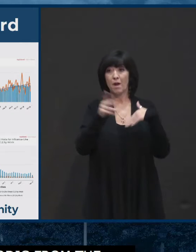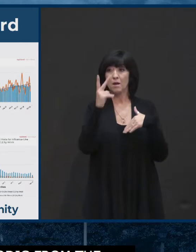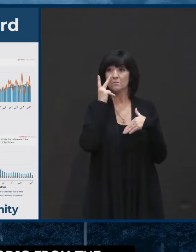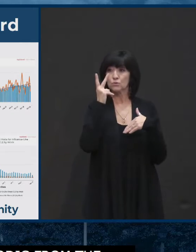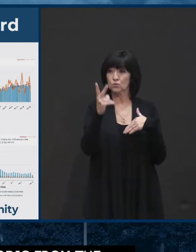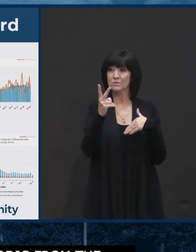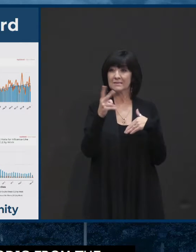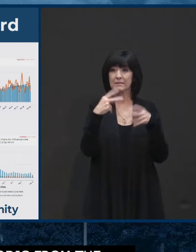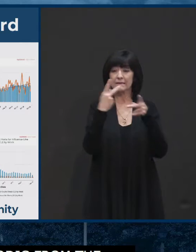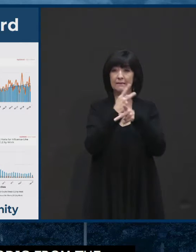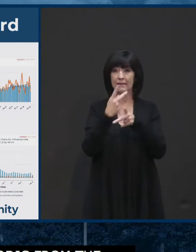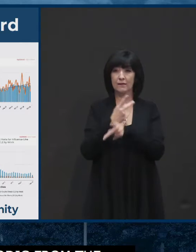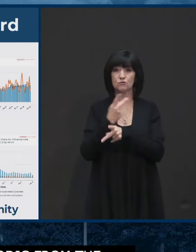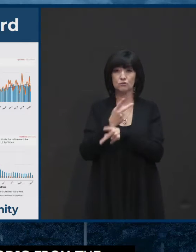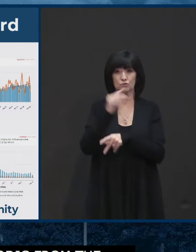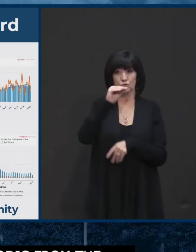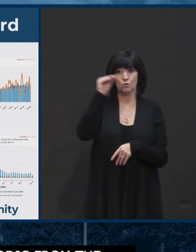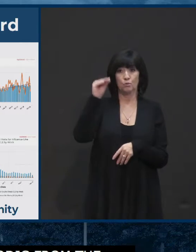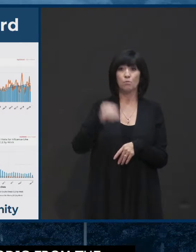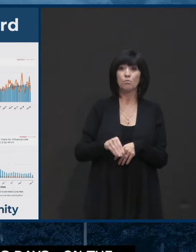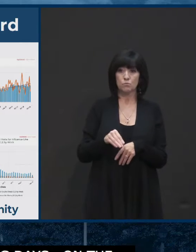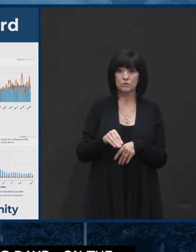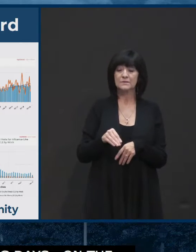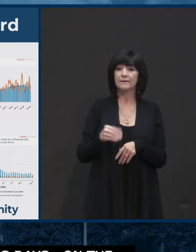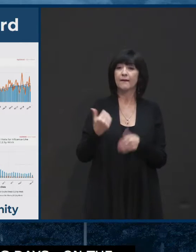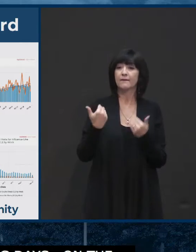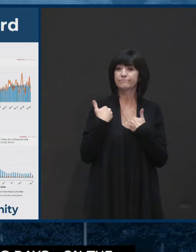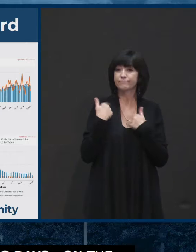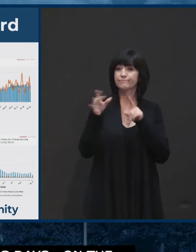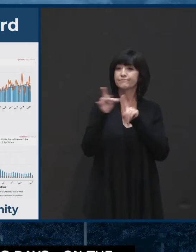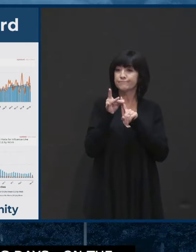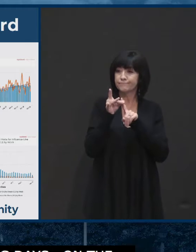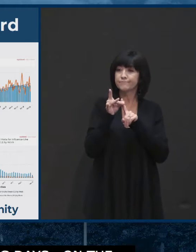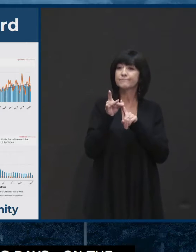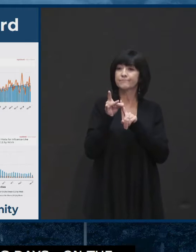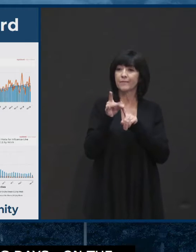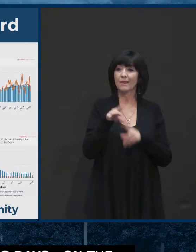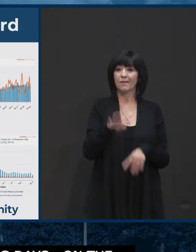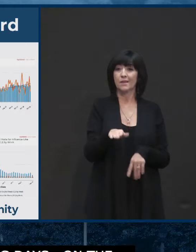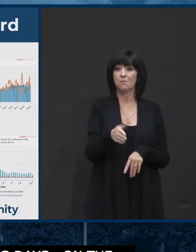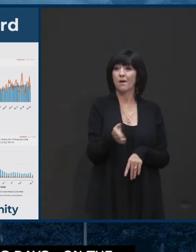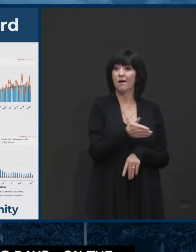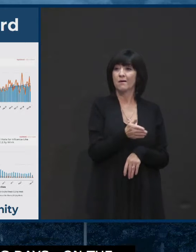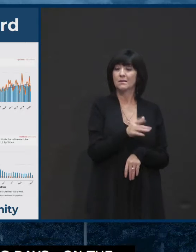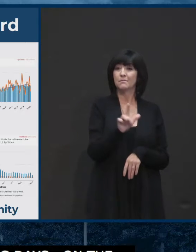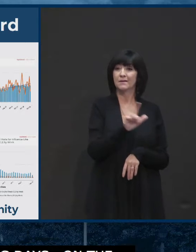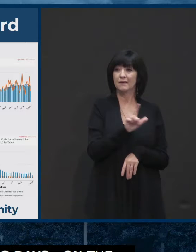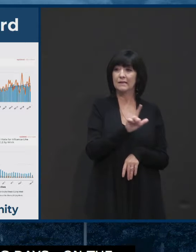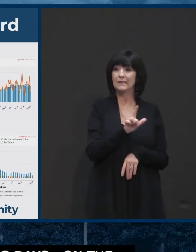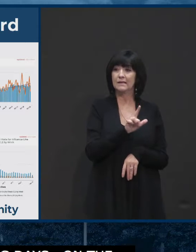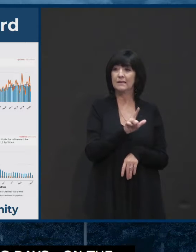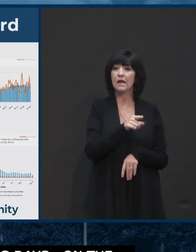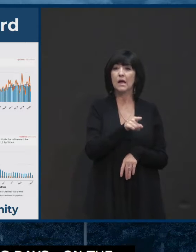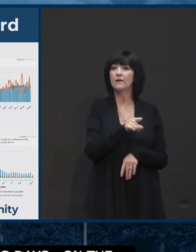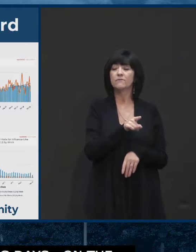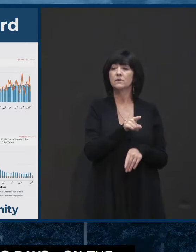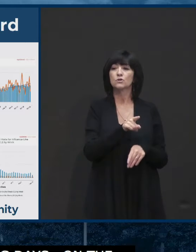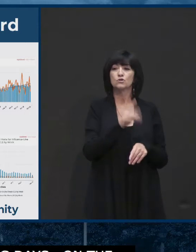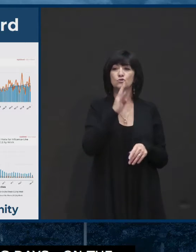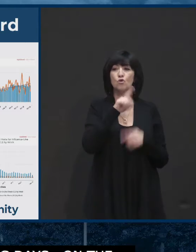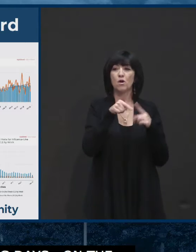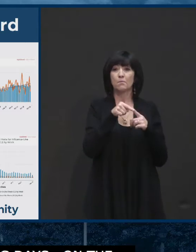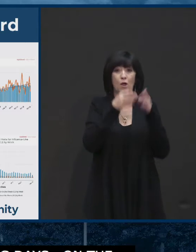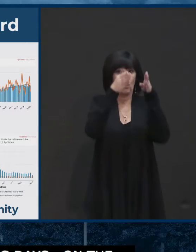for the calculation of percent positive. The one on the bottom far left is the person's testing positive,